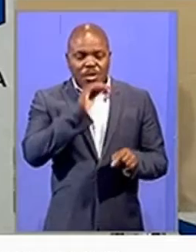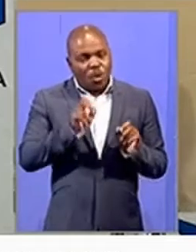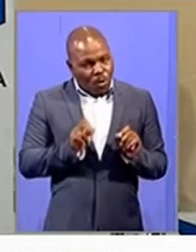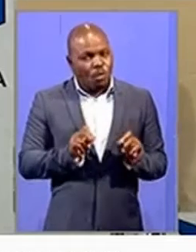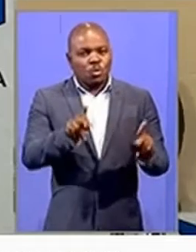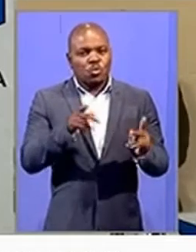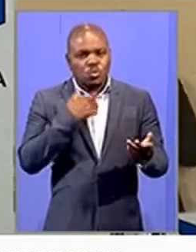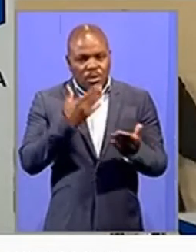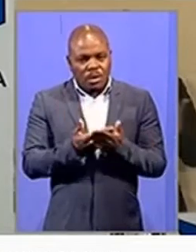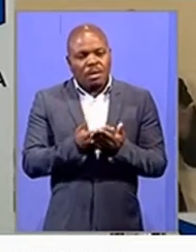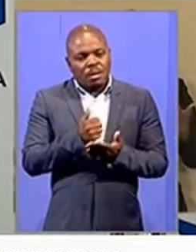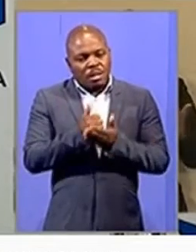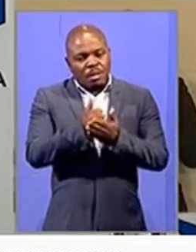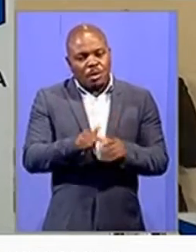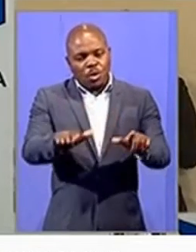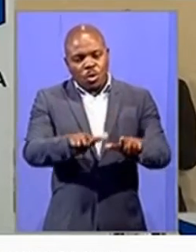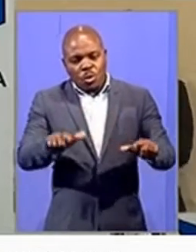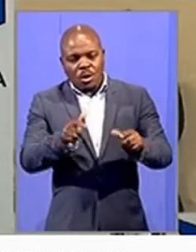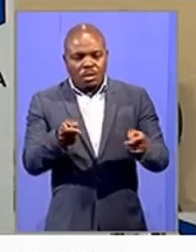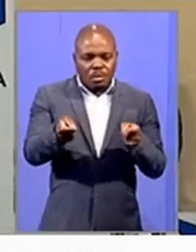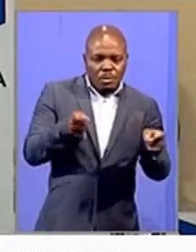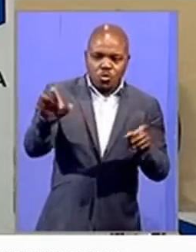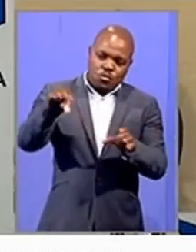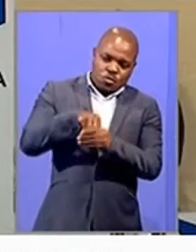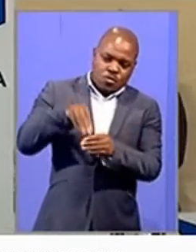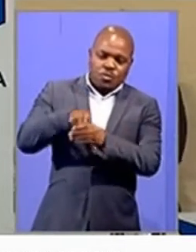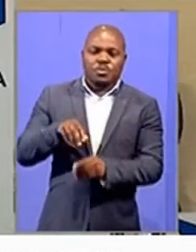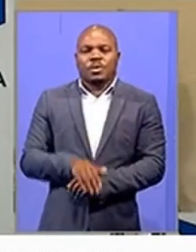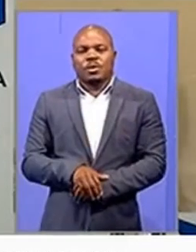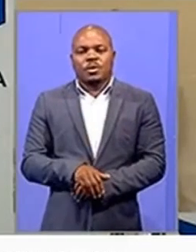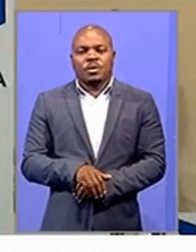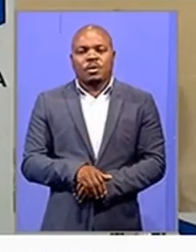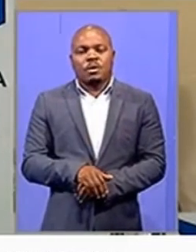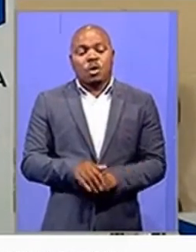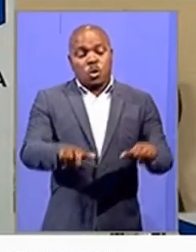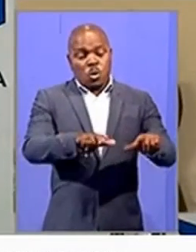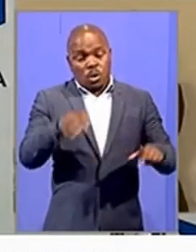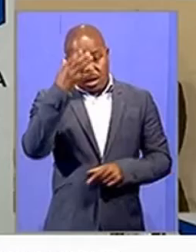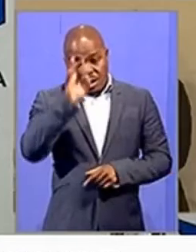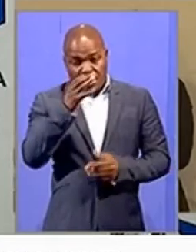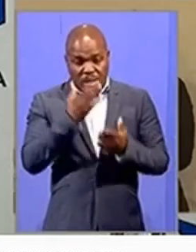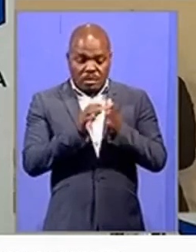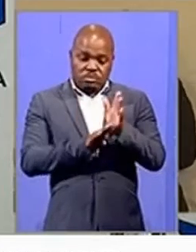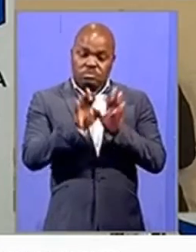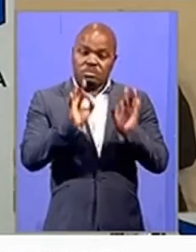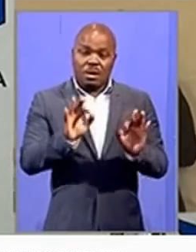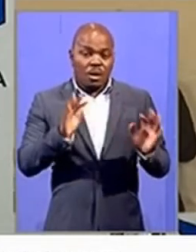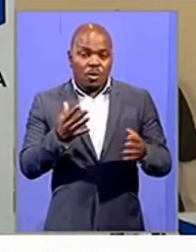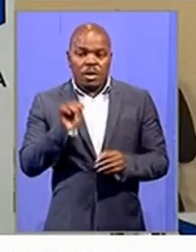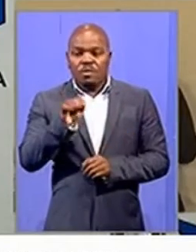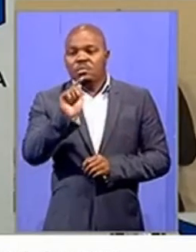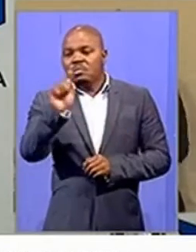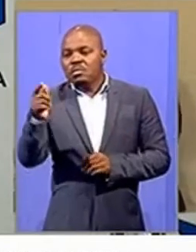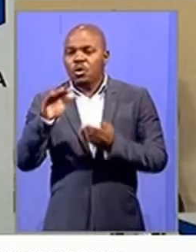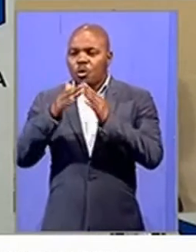to shape the local affairs of communities. Local government will be strengthened by participation of sectors of